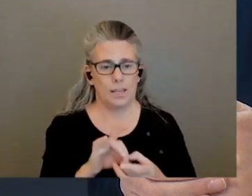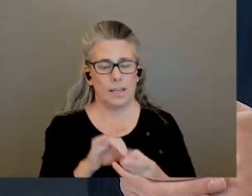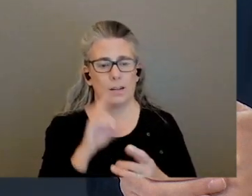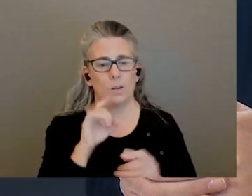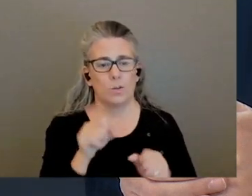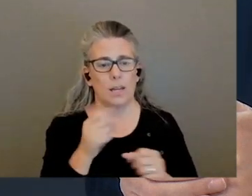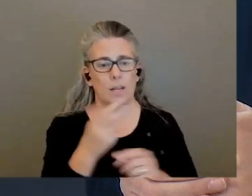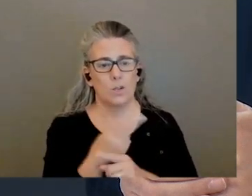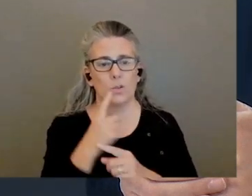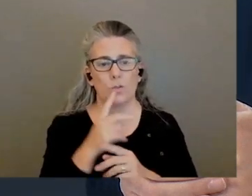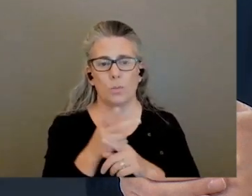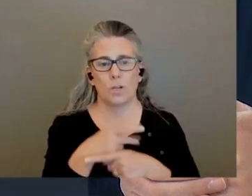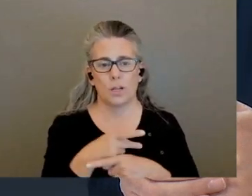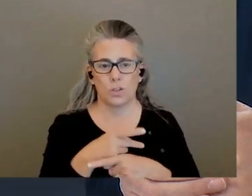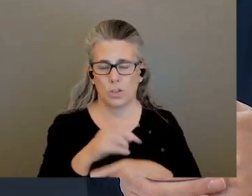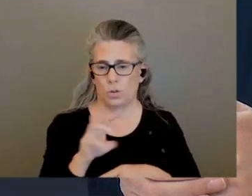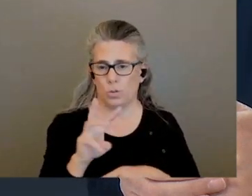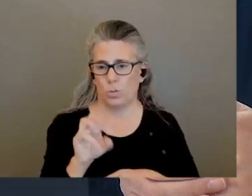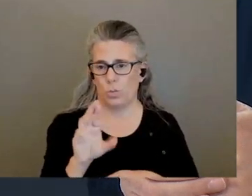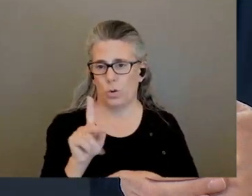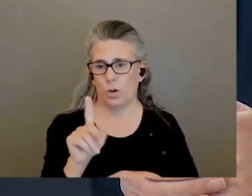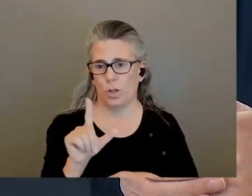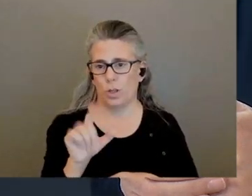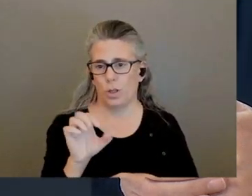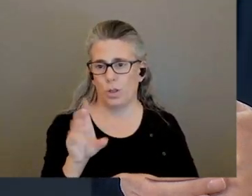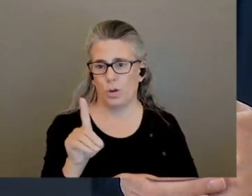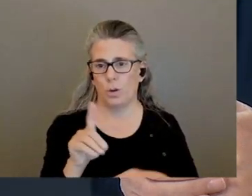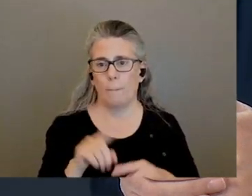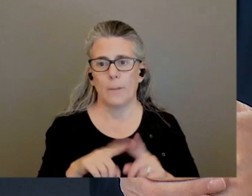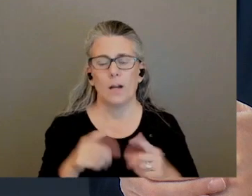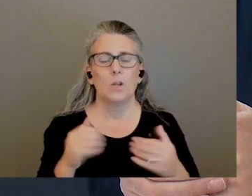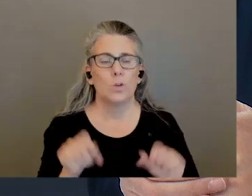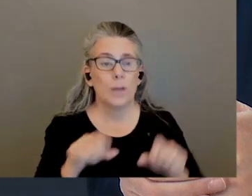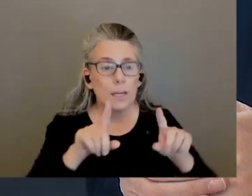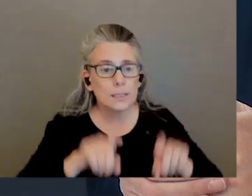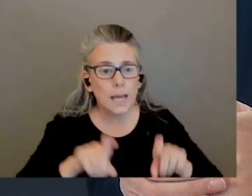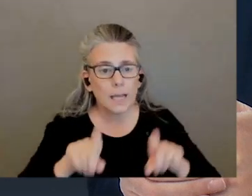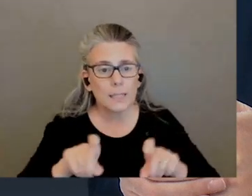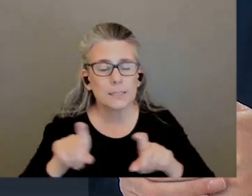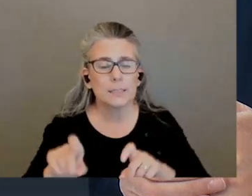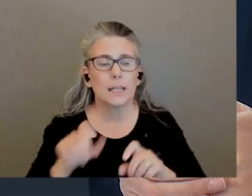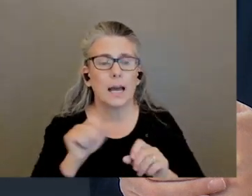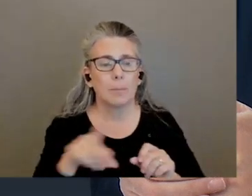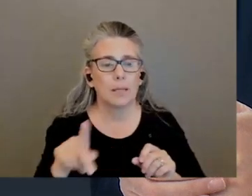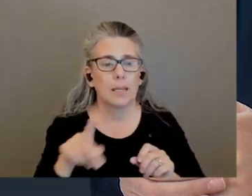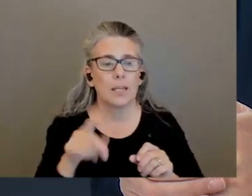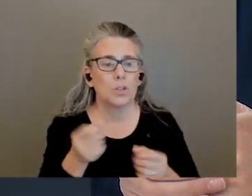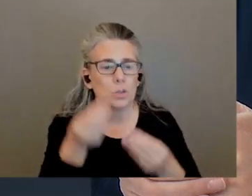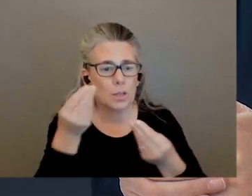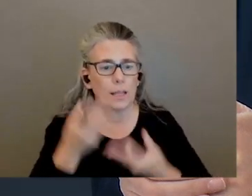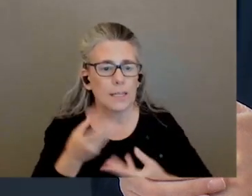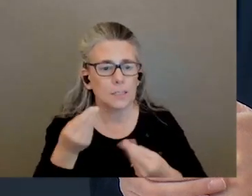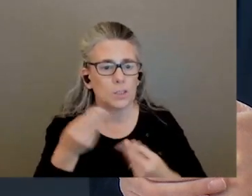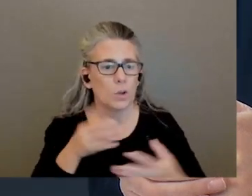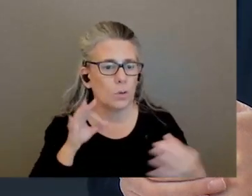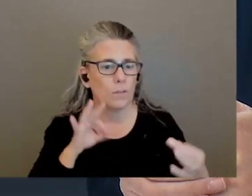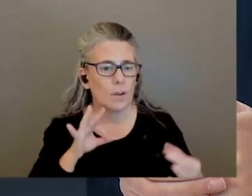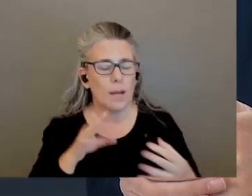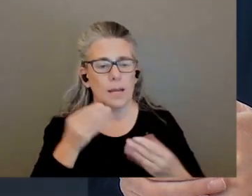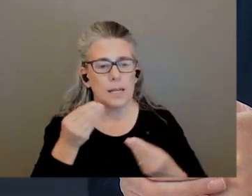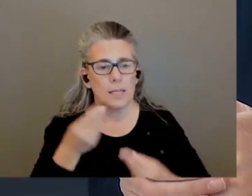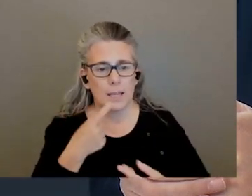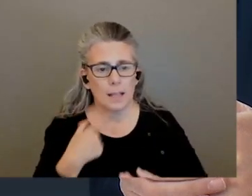good opportunity to test the performance of your application, to let us know what you have seen, whether you've seen any